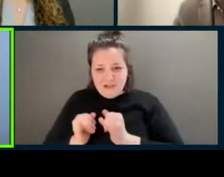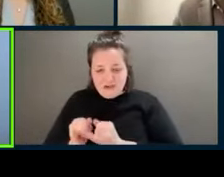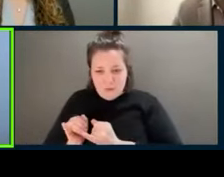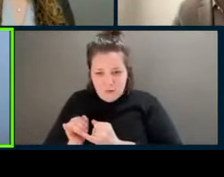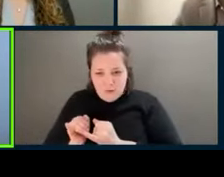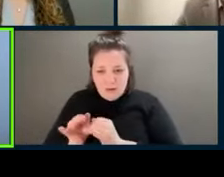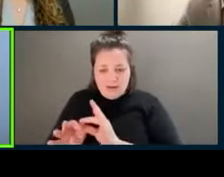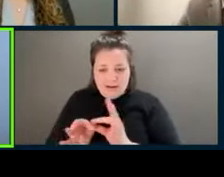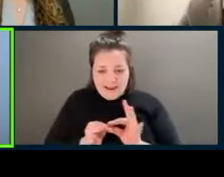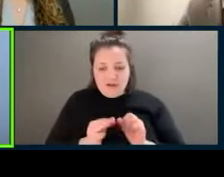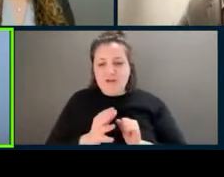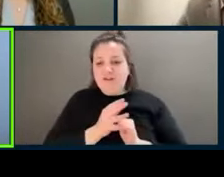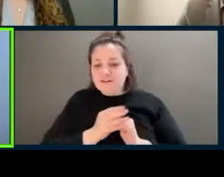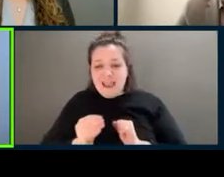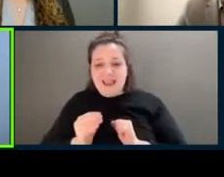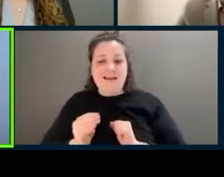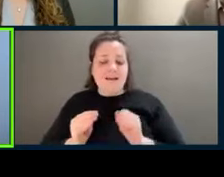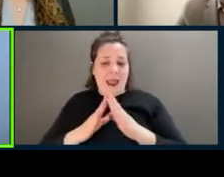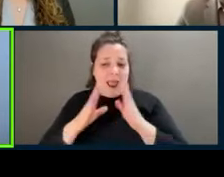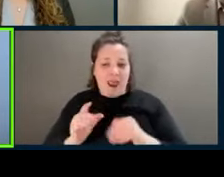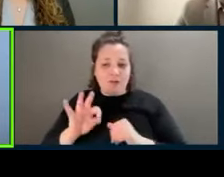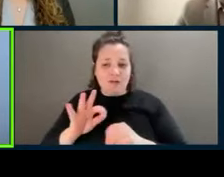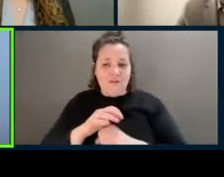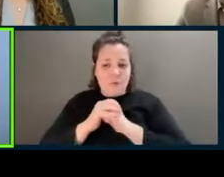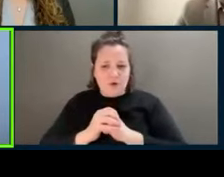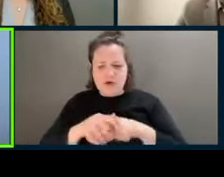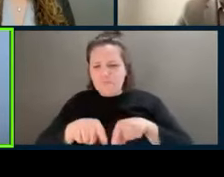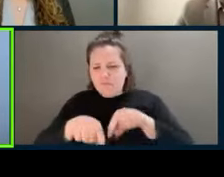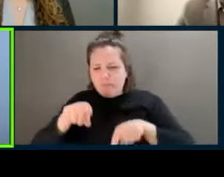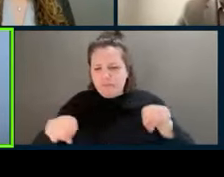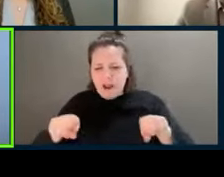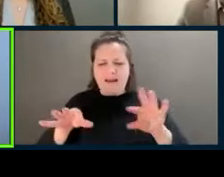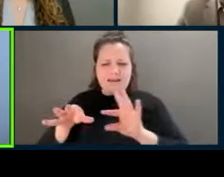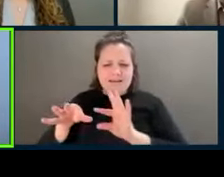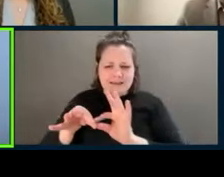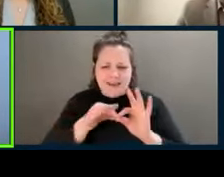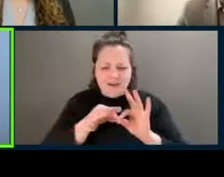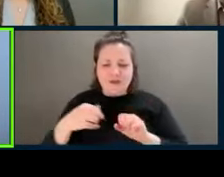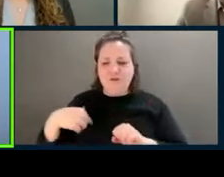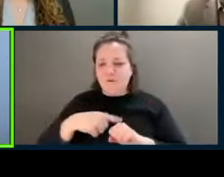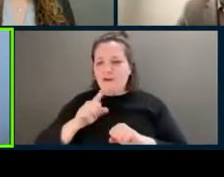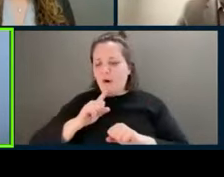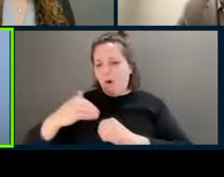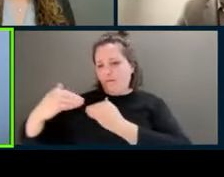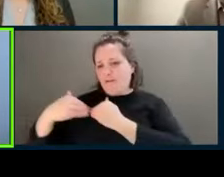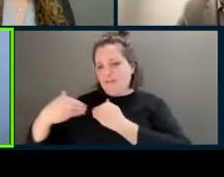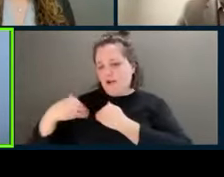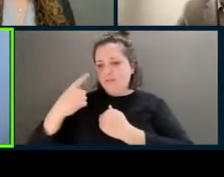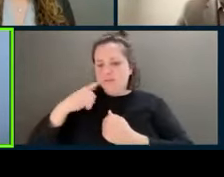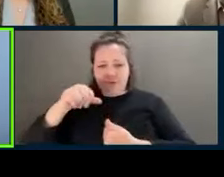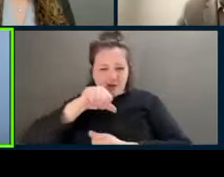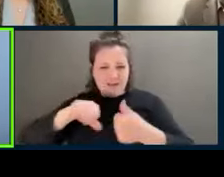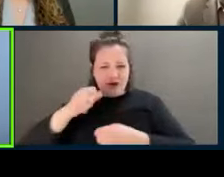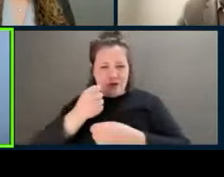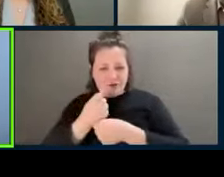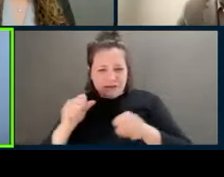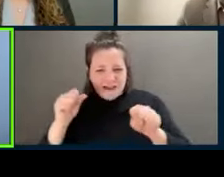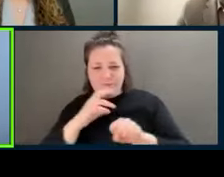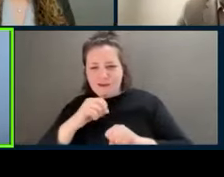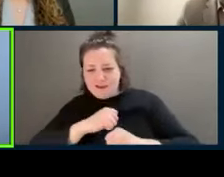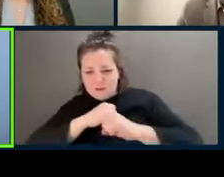of worship, we're all responsible for its safety and its security. We all know